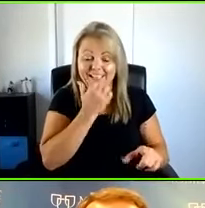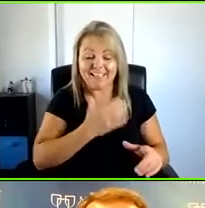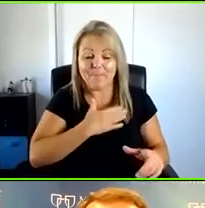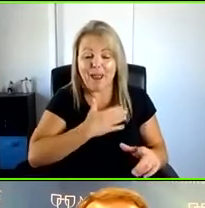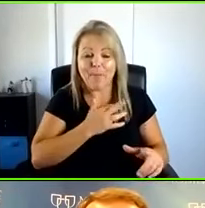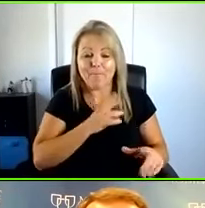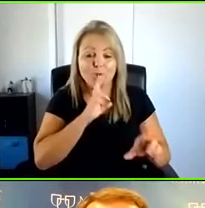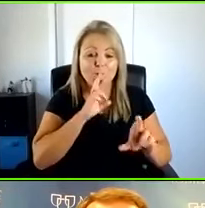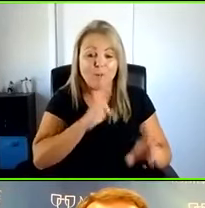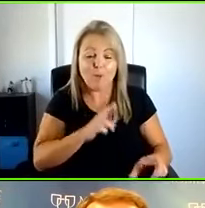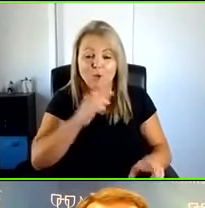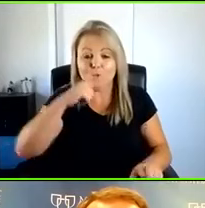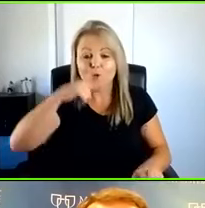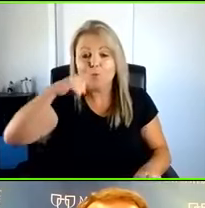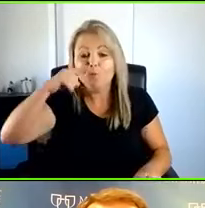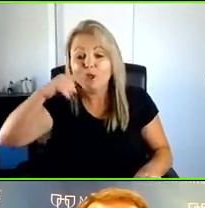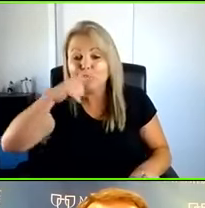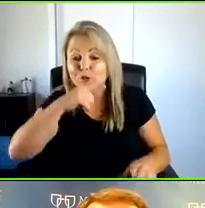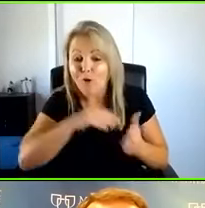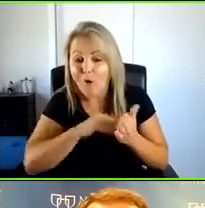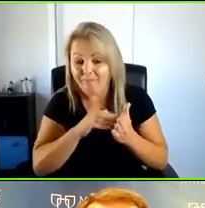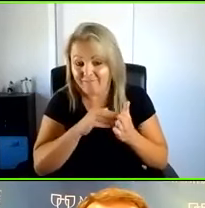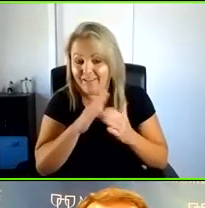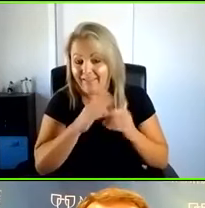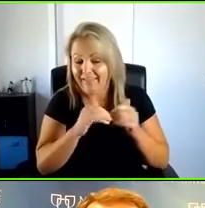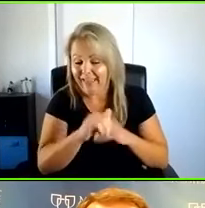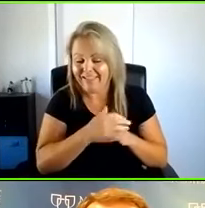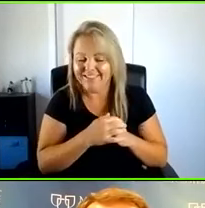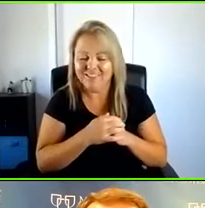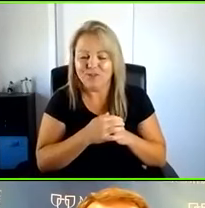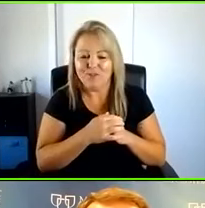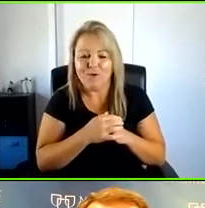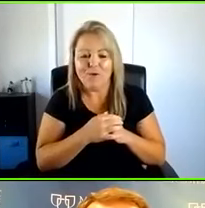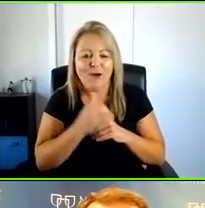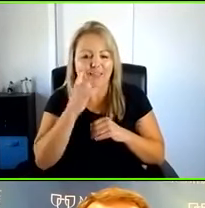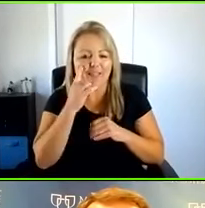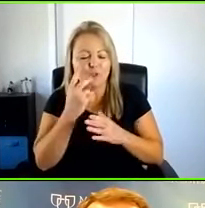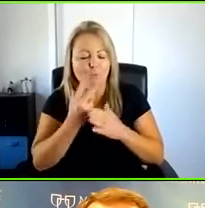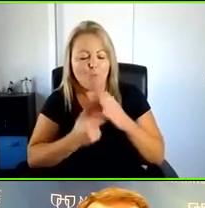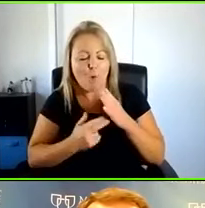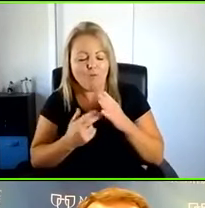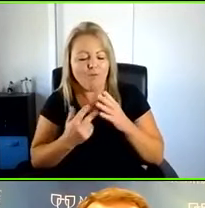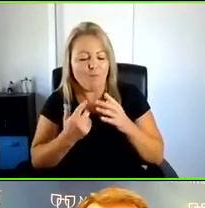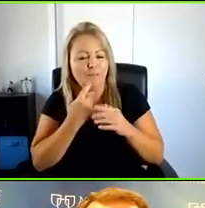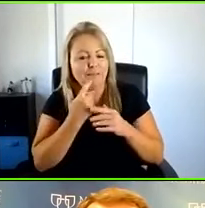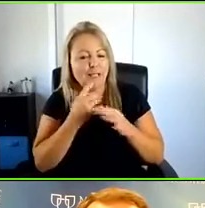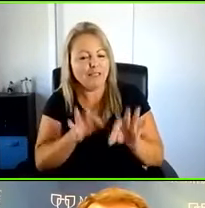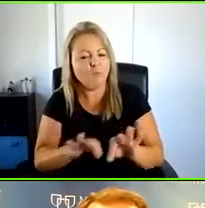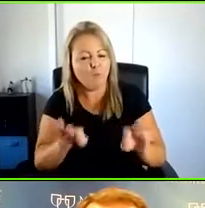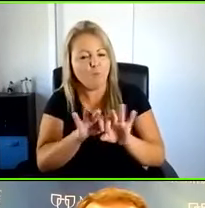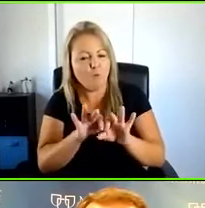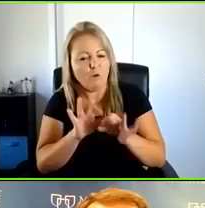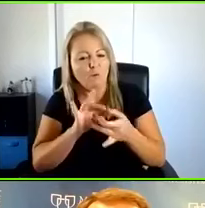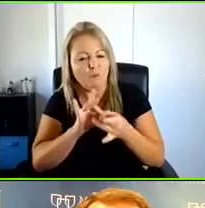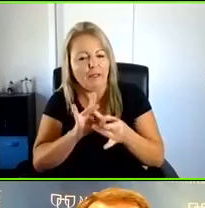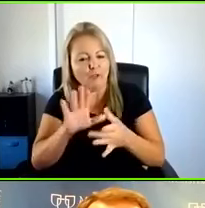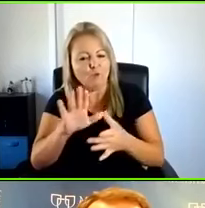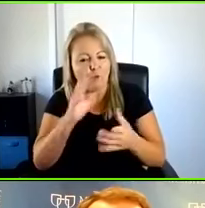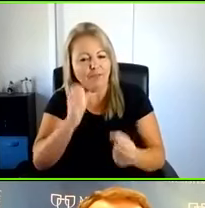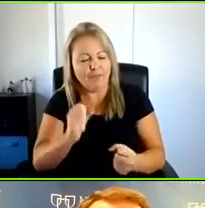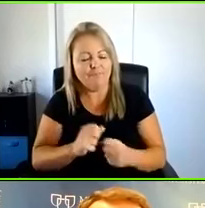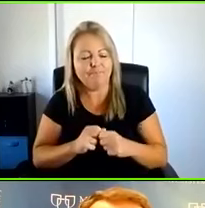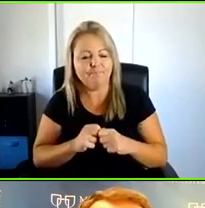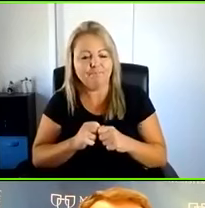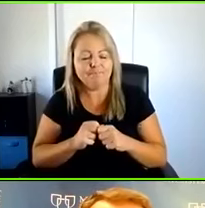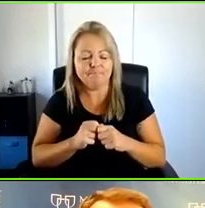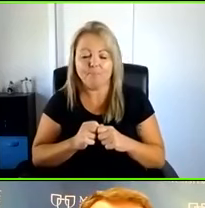she's brushing much more often because of that. So I think that's both where Dr. Fitzgerald and I would stand. It's an important thing for your health. Agreed. Yeah, and I